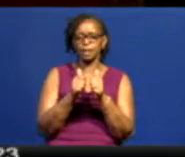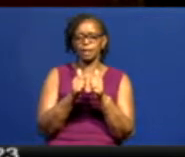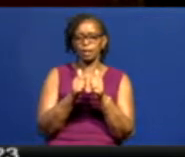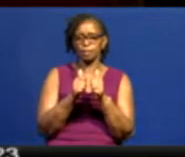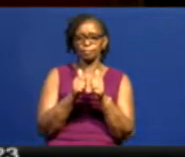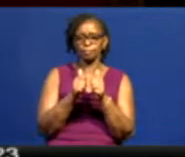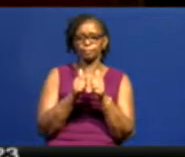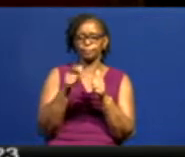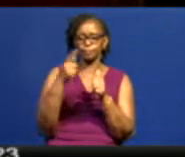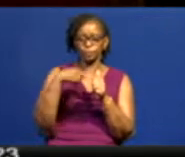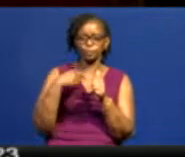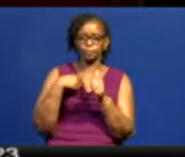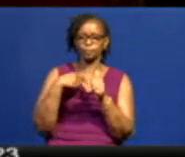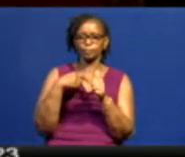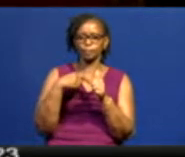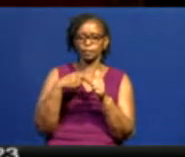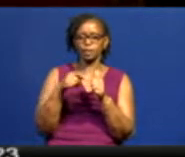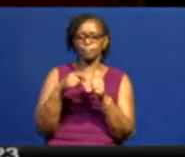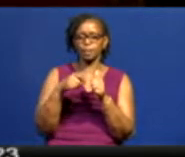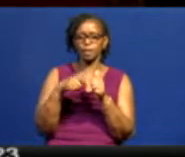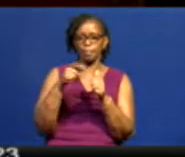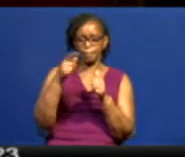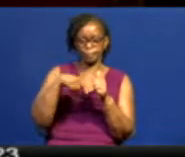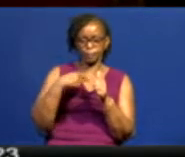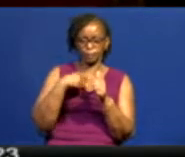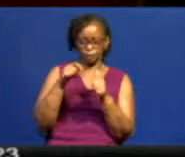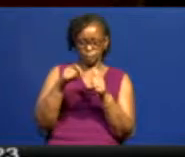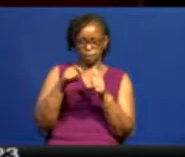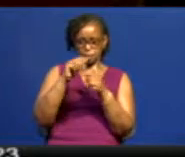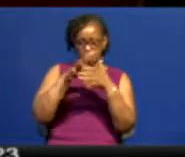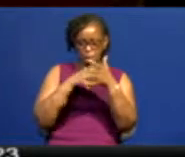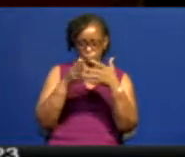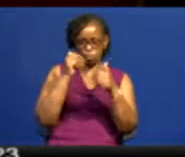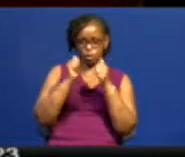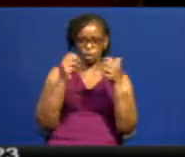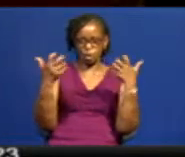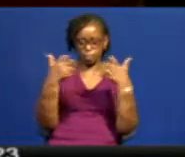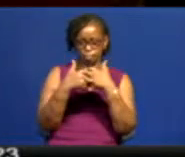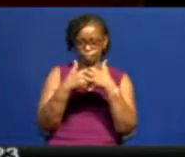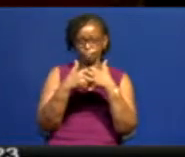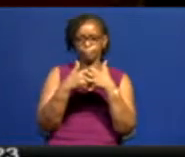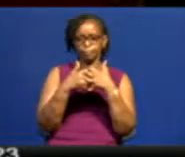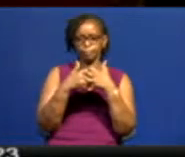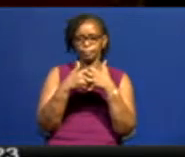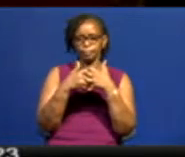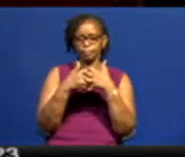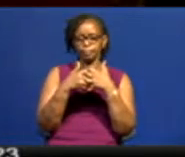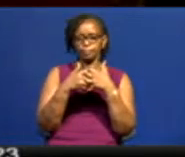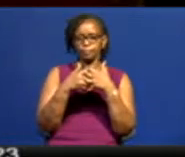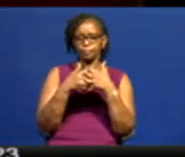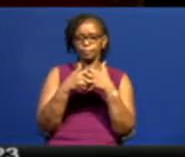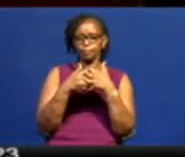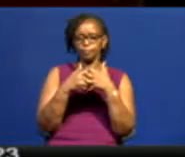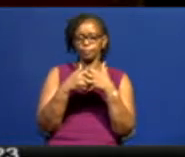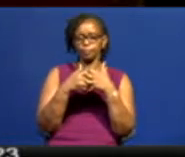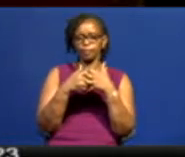and establish tax incentives and exemption scheme that is aligned with Kenya's development agenda. Honorable